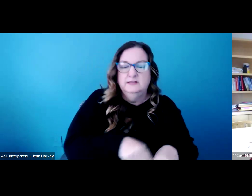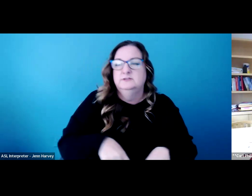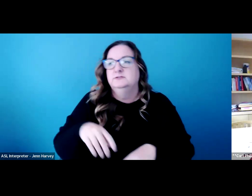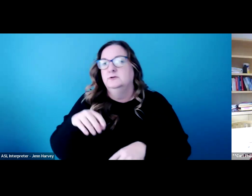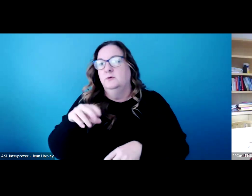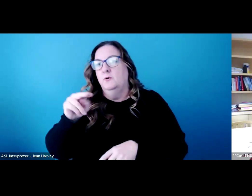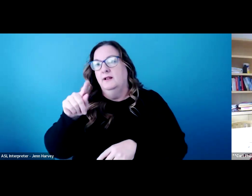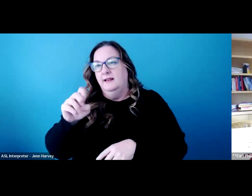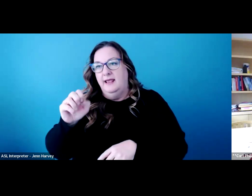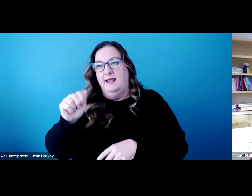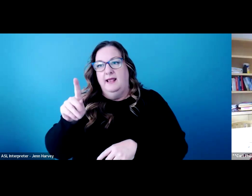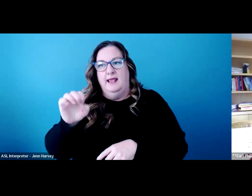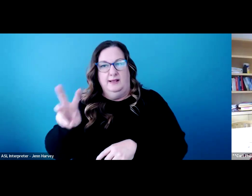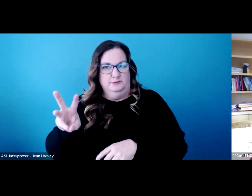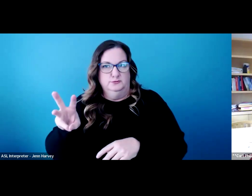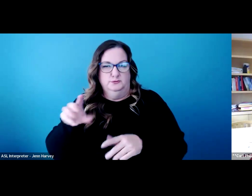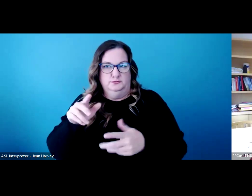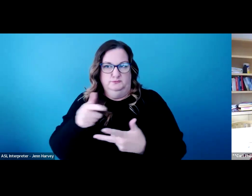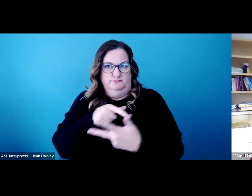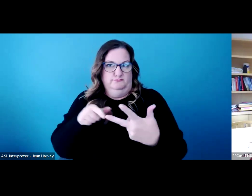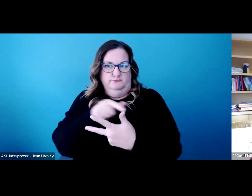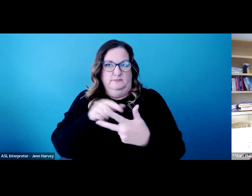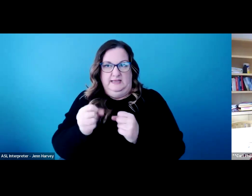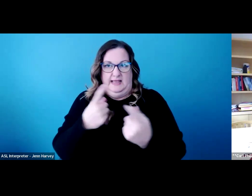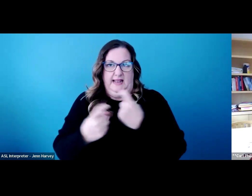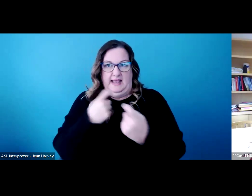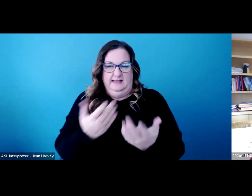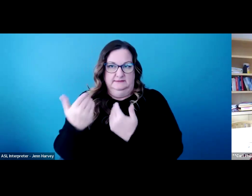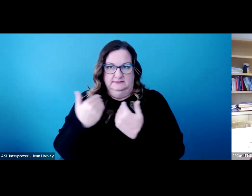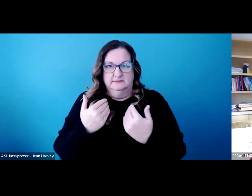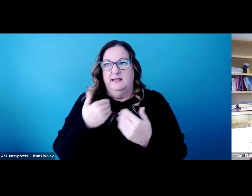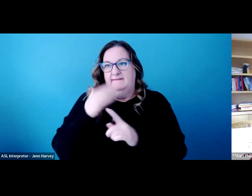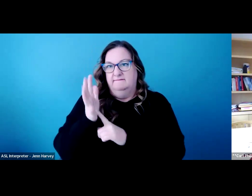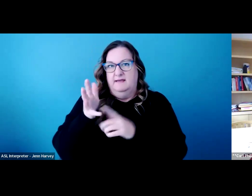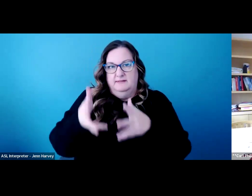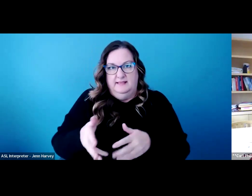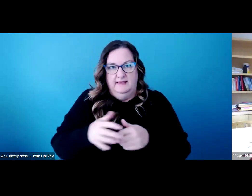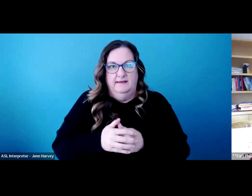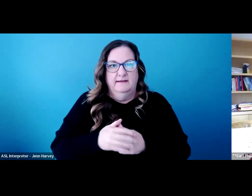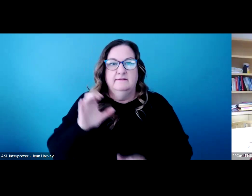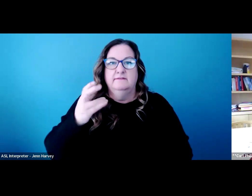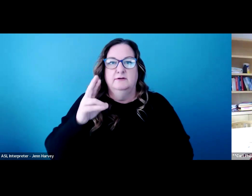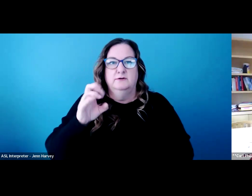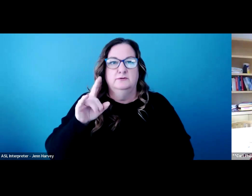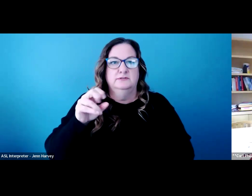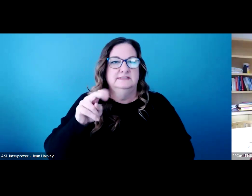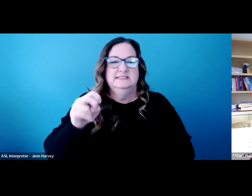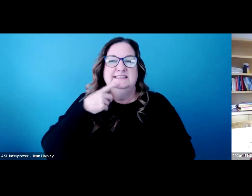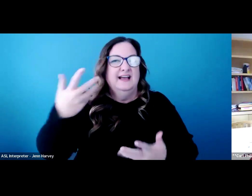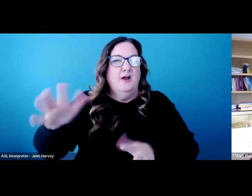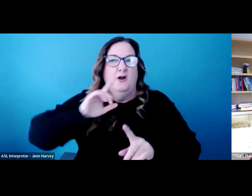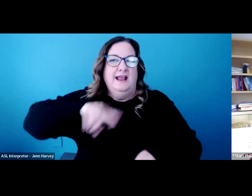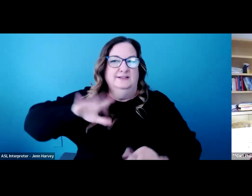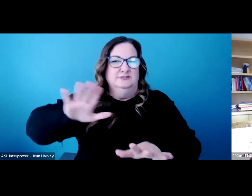the session as a whole. So please feel free to put your questions in. So Aubrey, he answered the